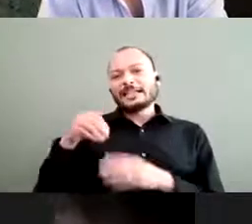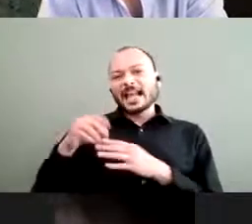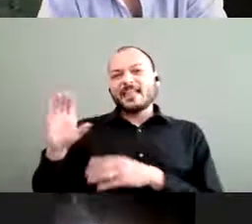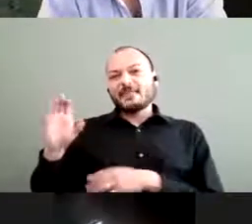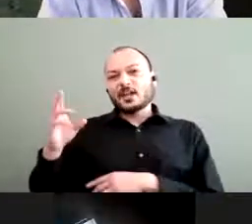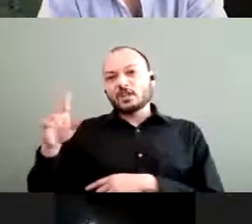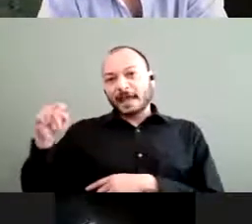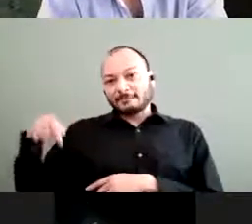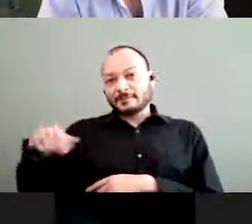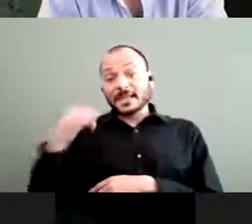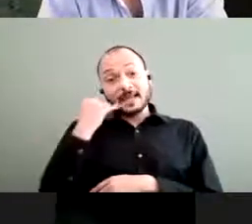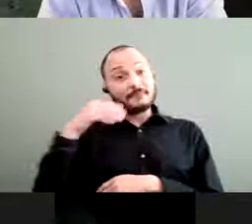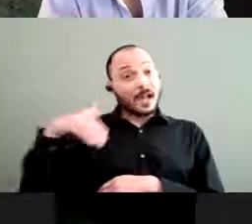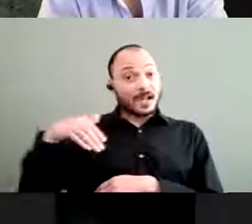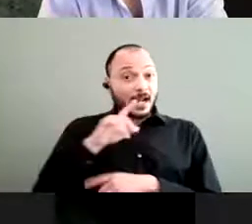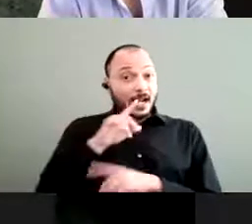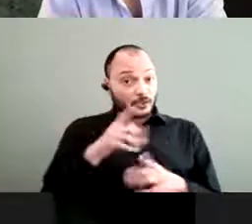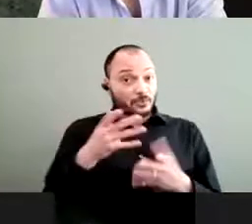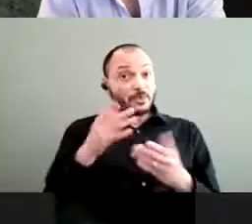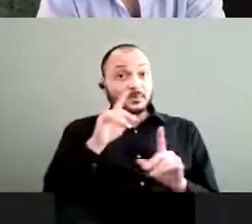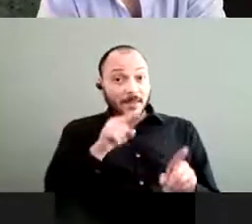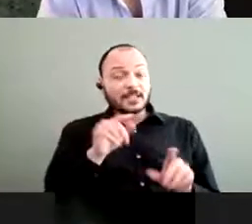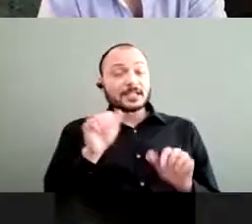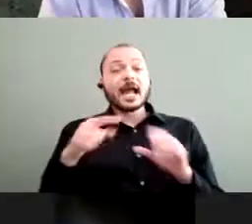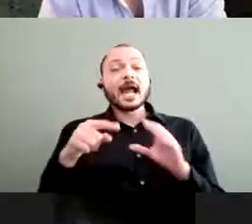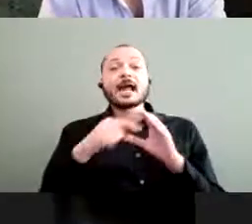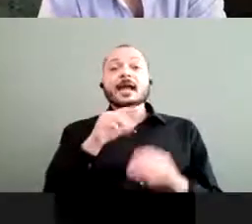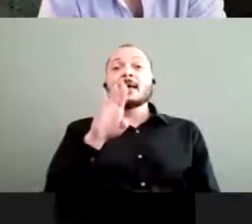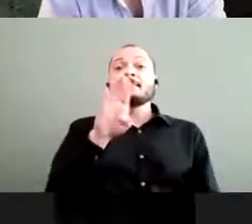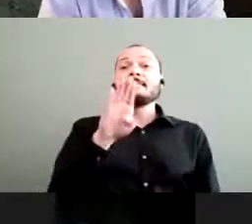answered and you'd like a response, you can email